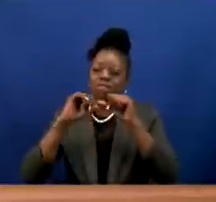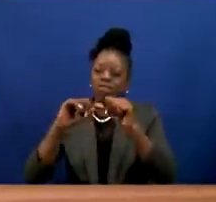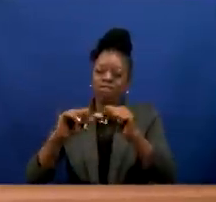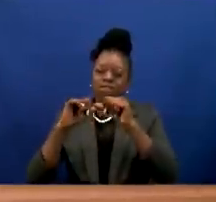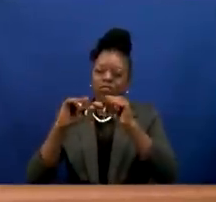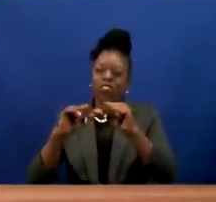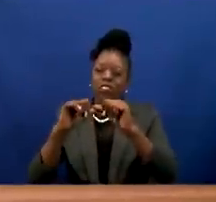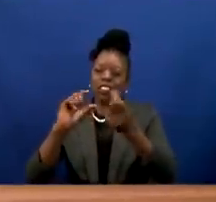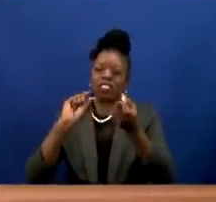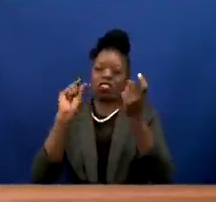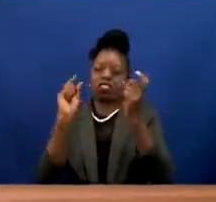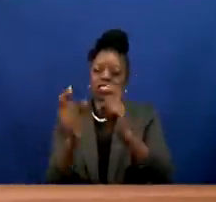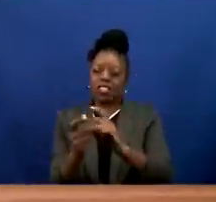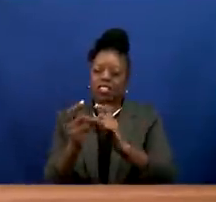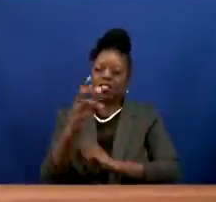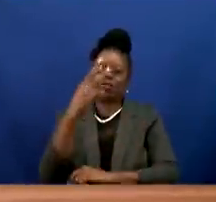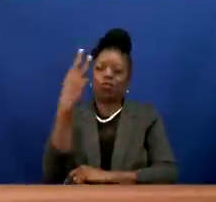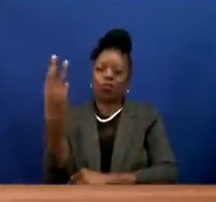Friday.